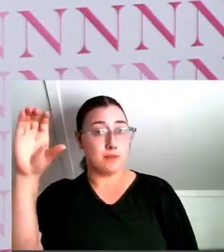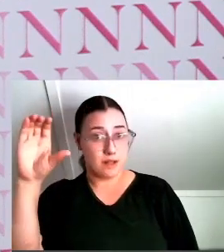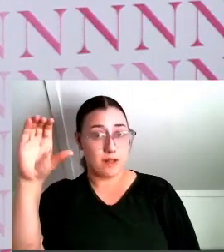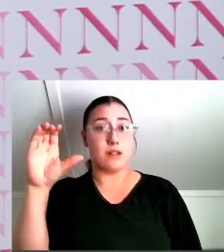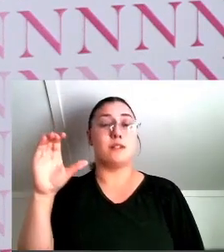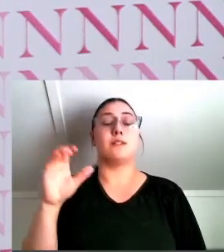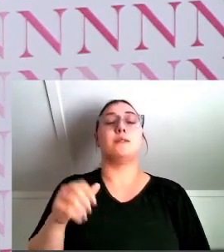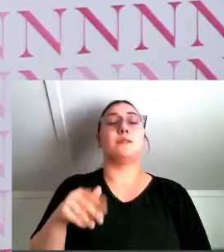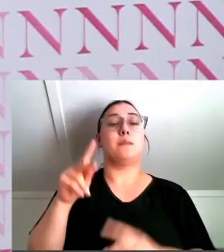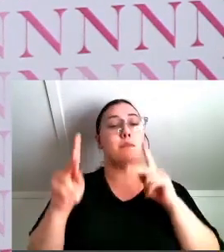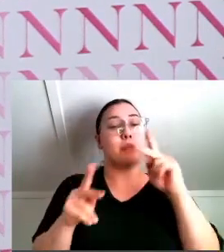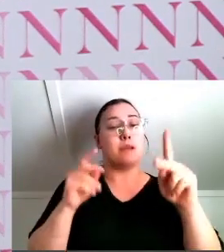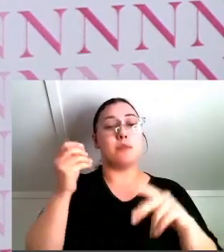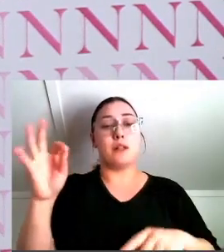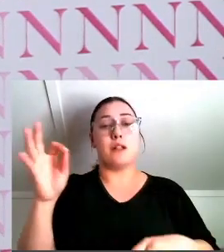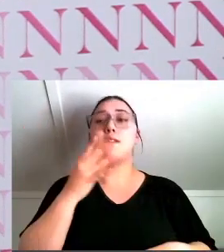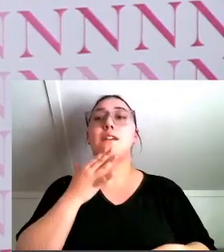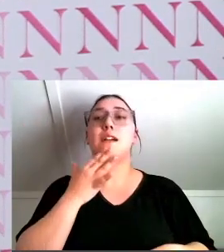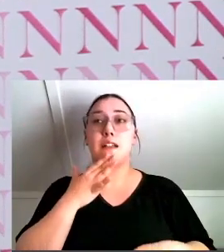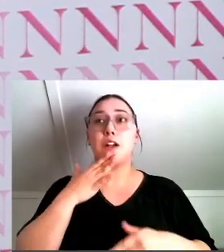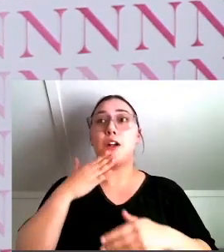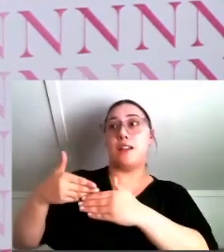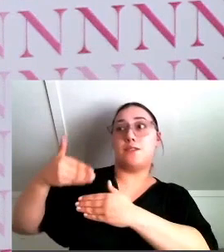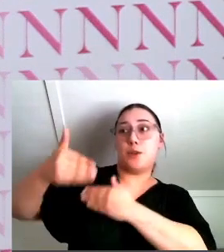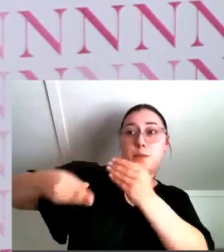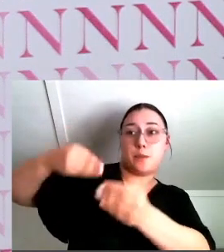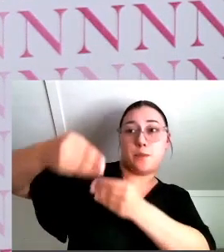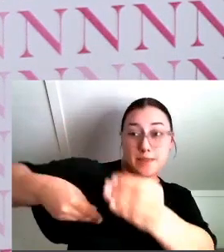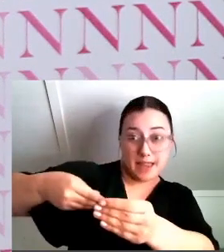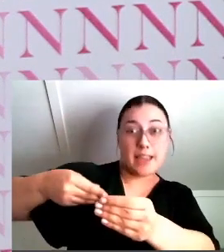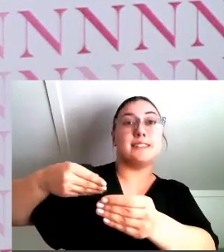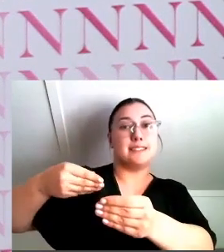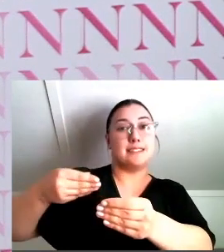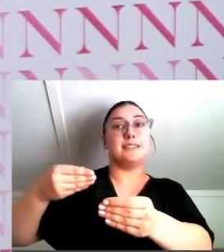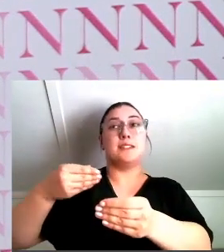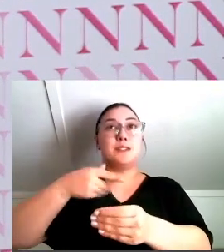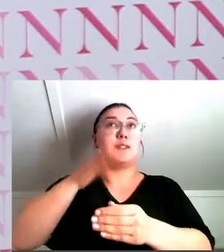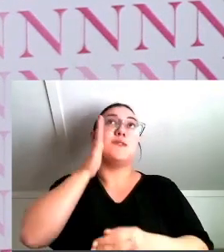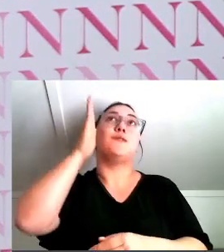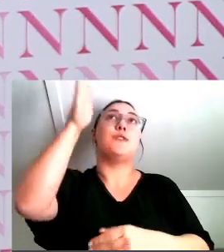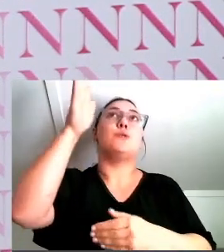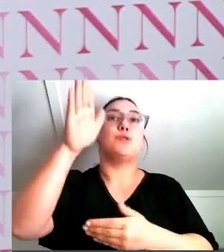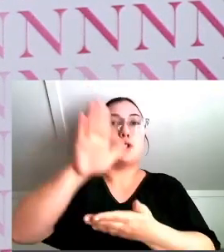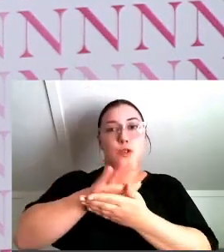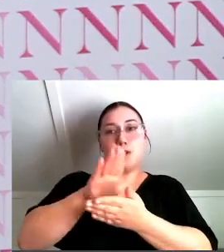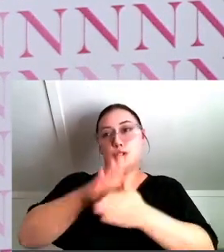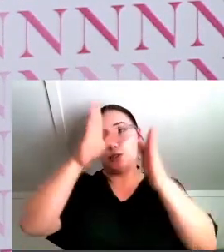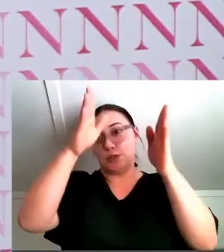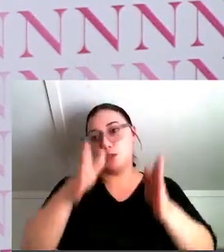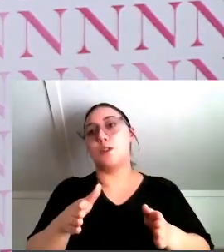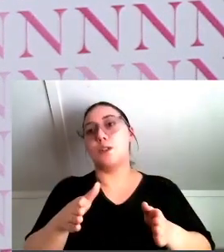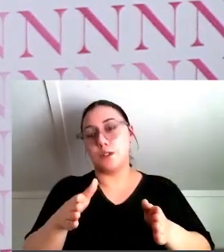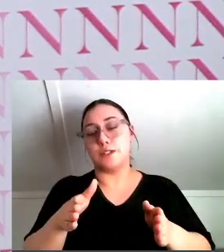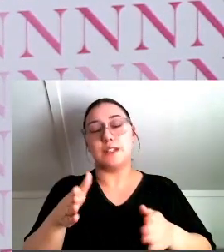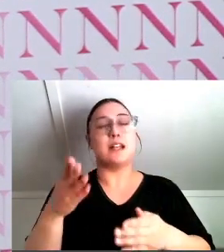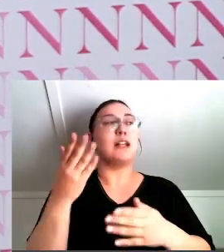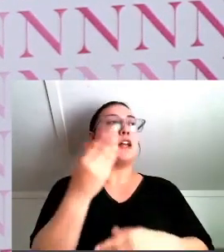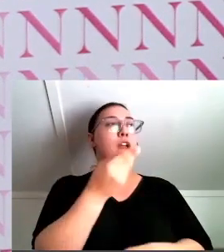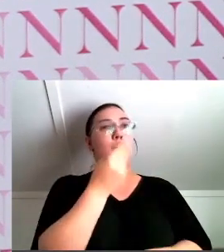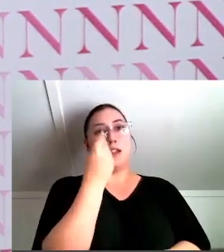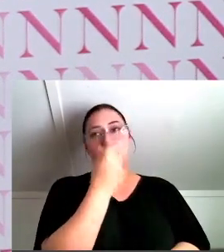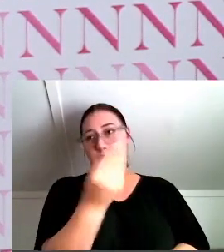of scholars coming up after us. As many of you know, I've suffered a great personal loss with the death of my